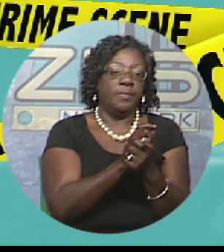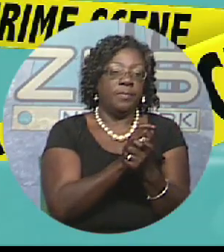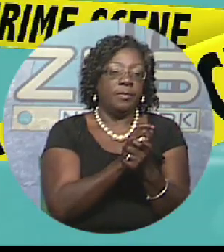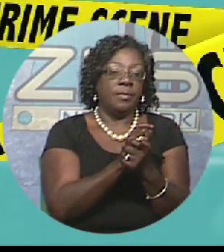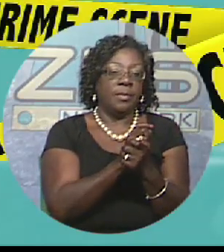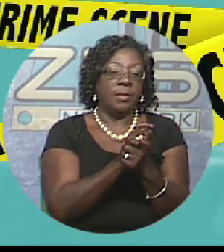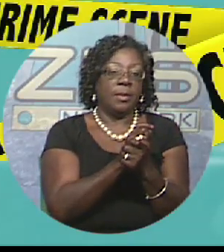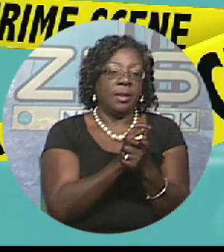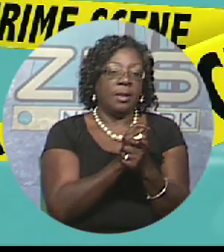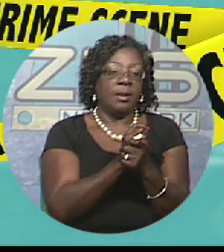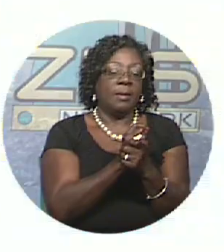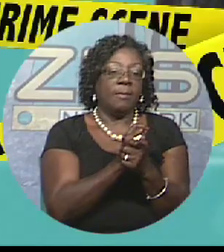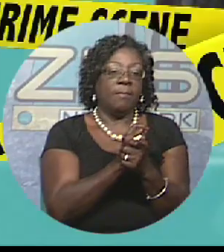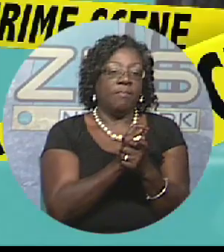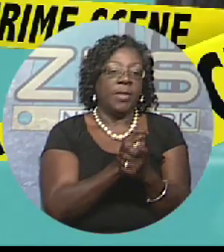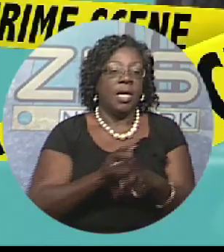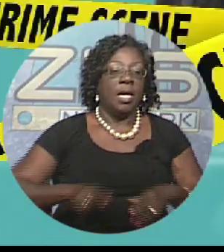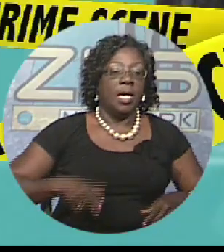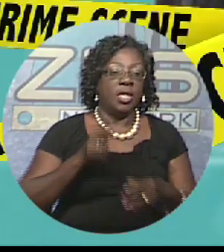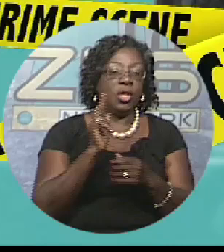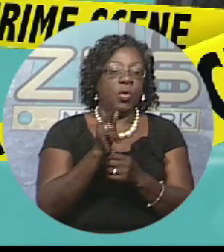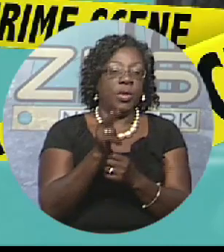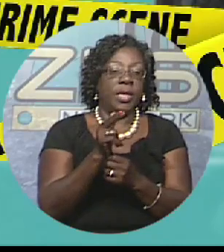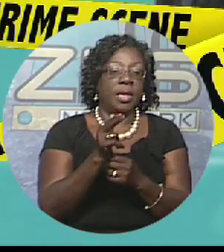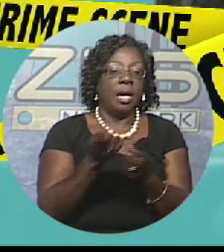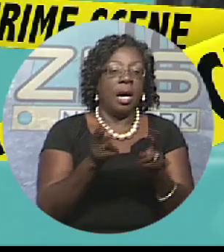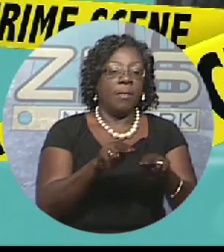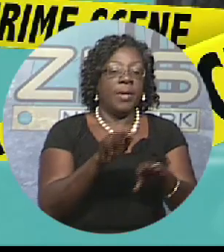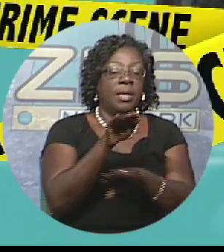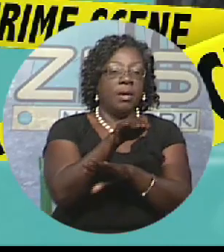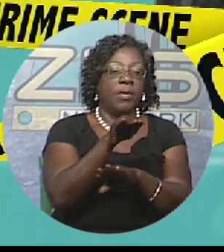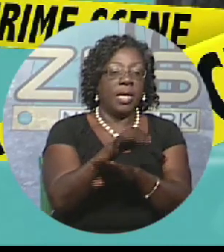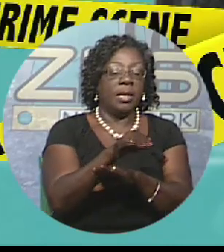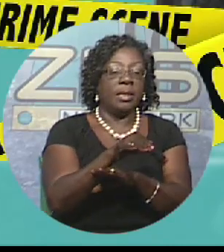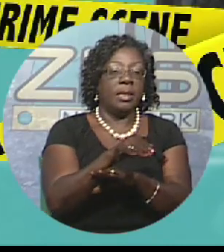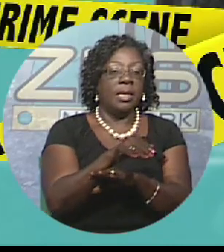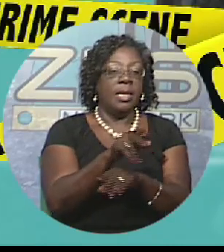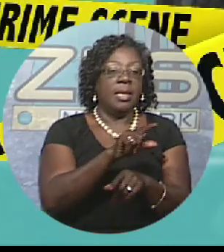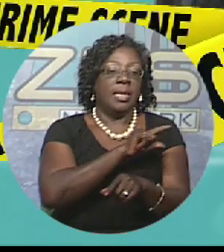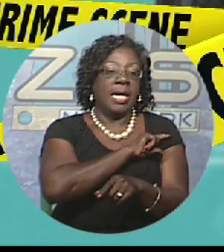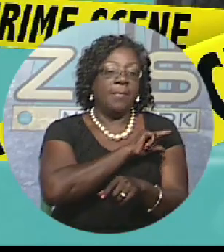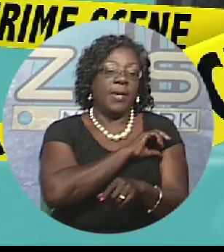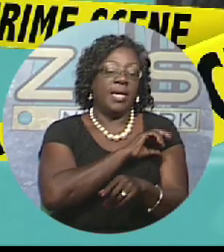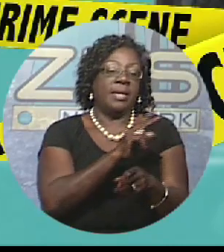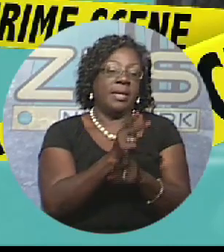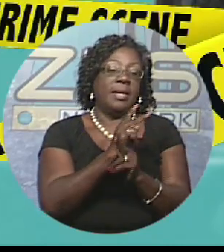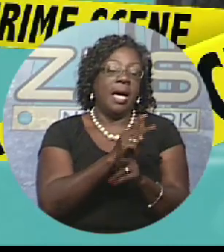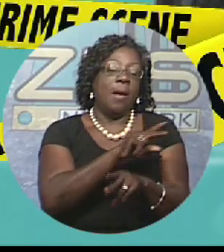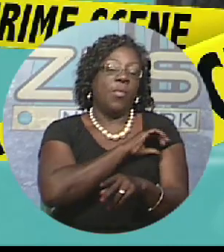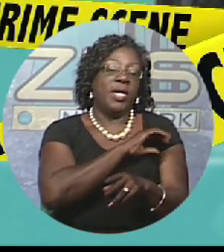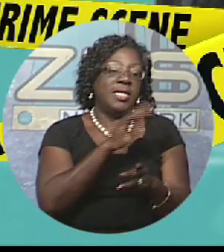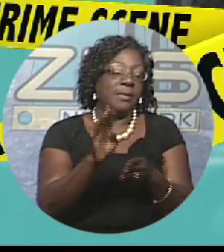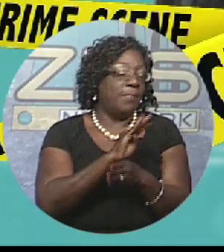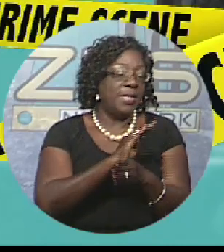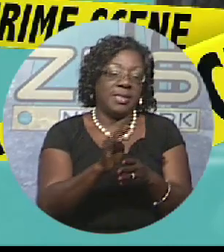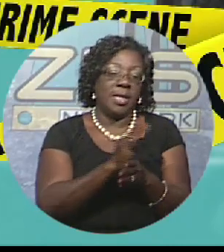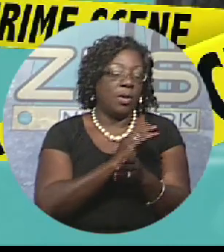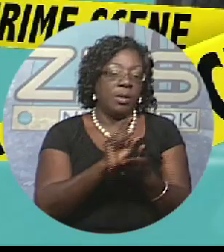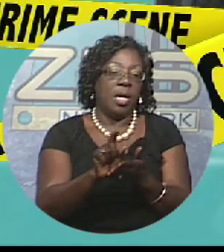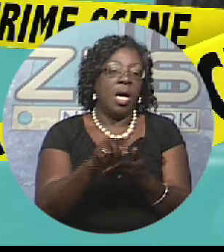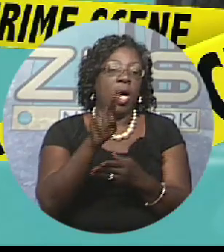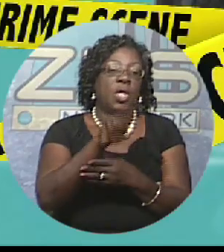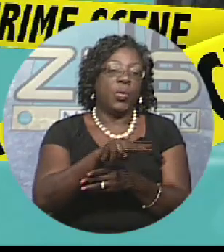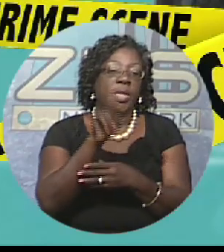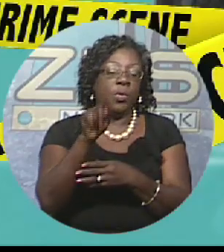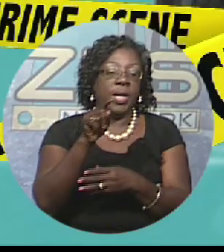station. And a shooting incident overnight, also keeping police here in the capital busy this weekend. We can tell you that a 21-year-old